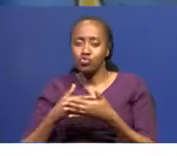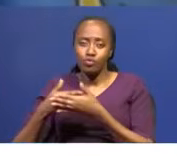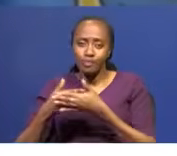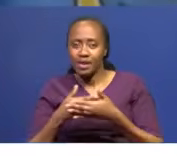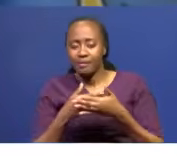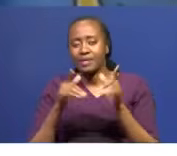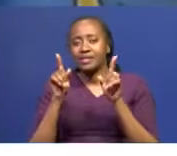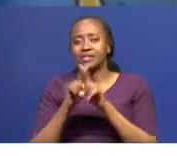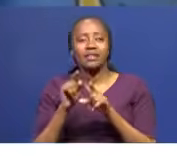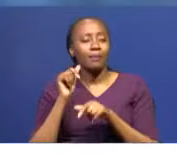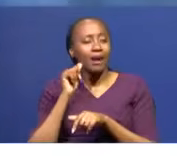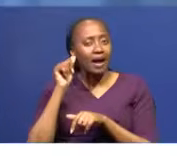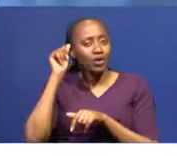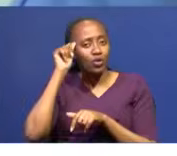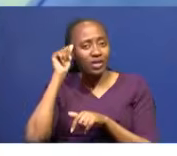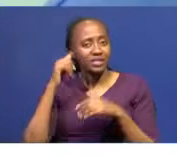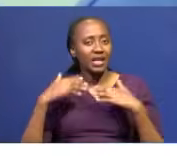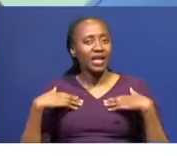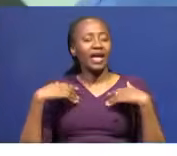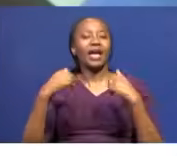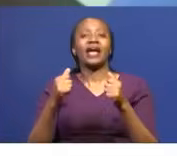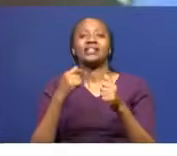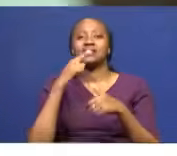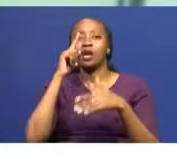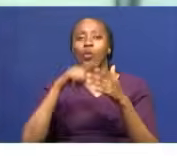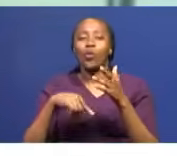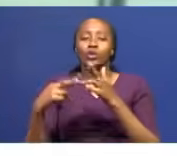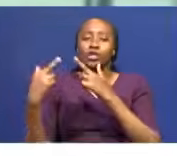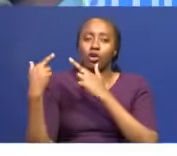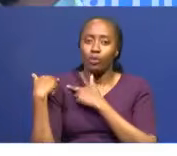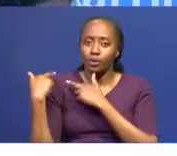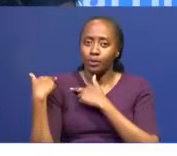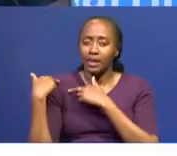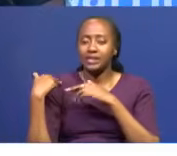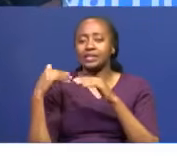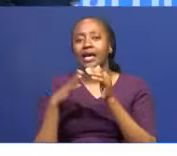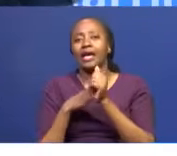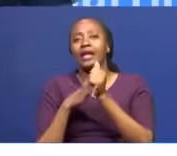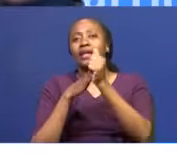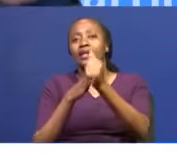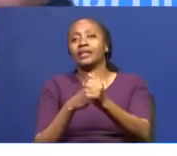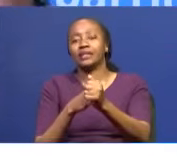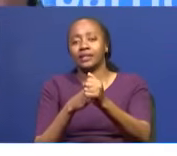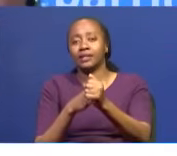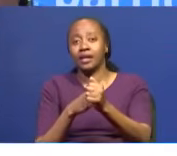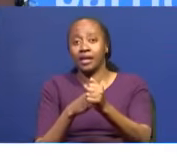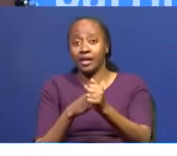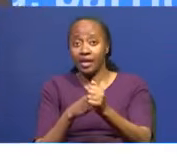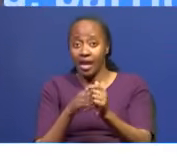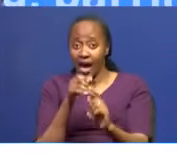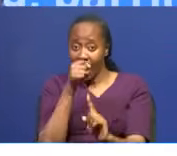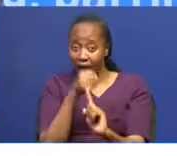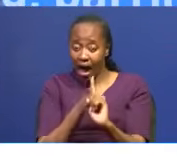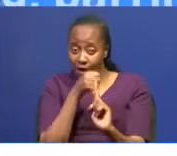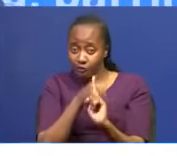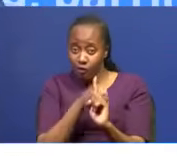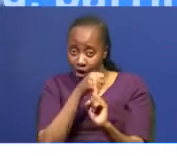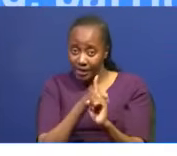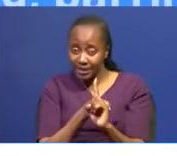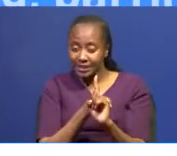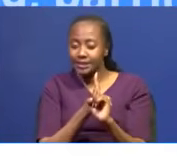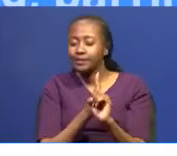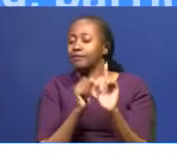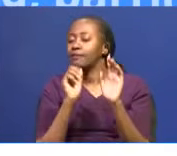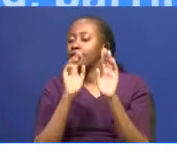adolescent health at the Ministry of Health, called for accountability in leadership. It's advocacy which is